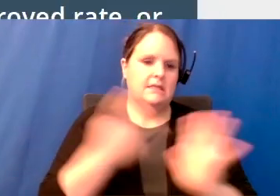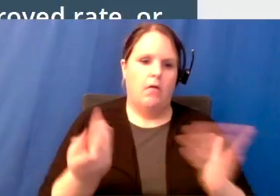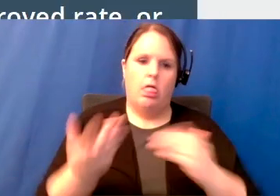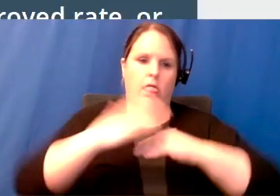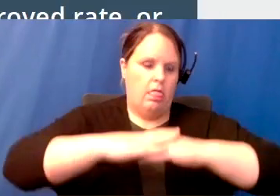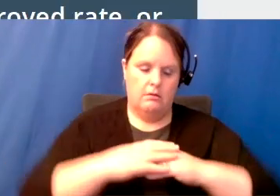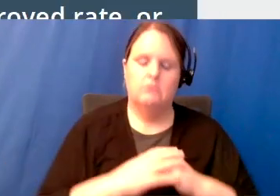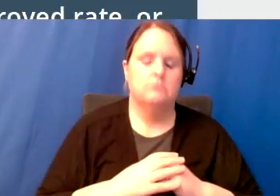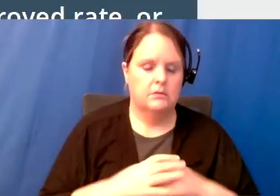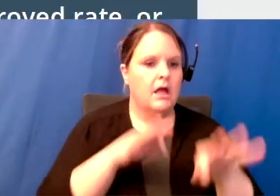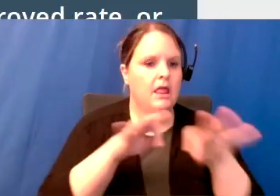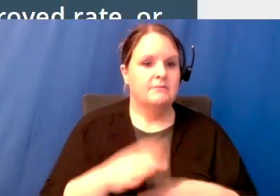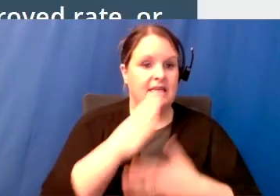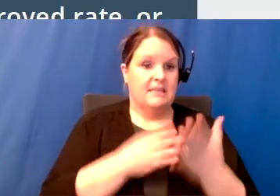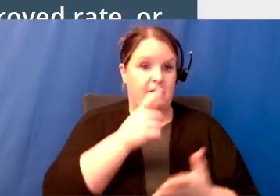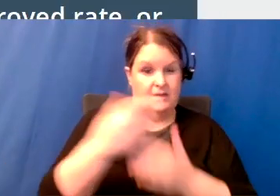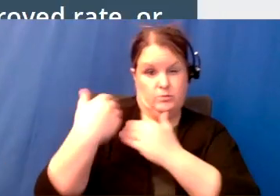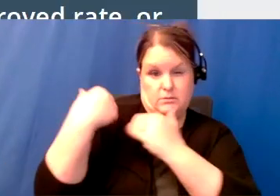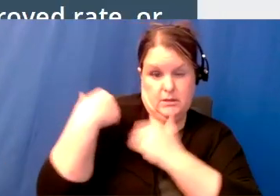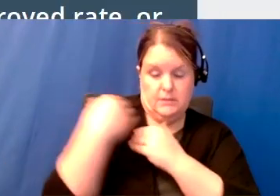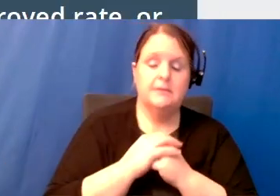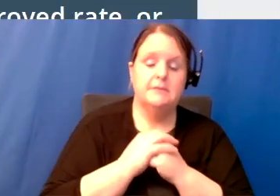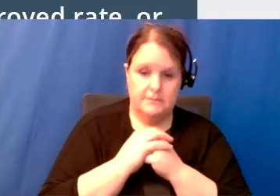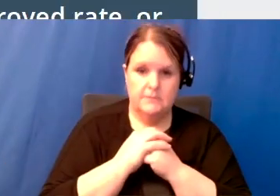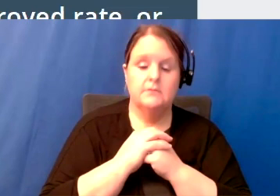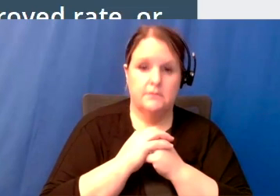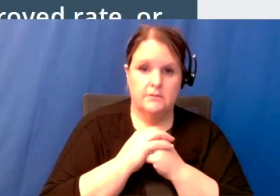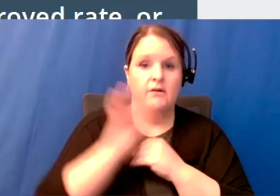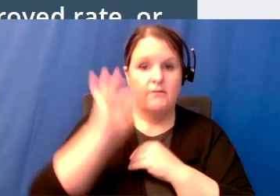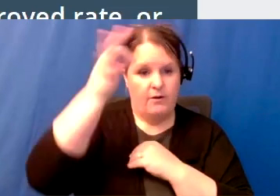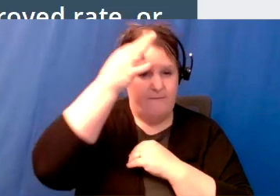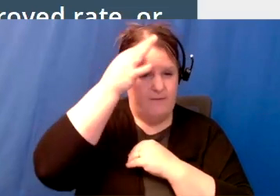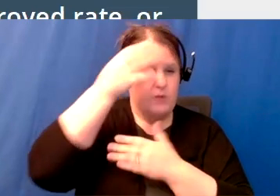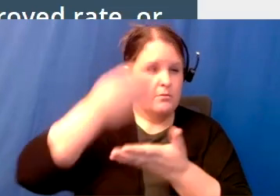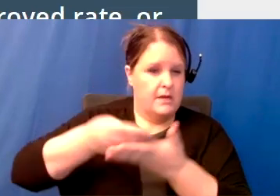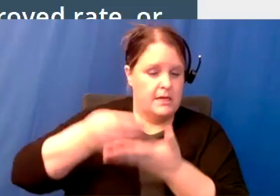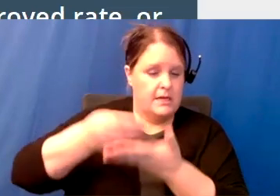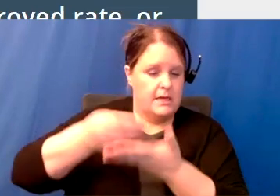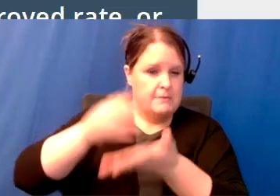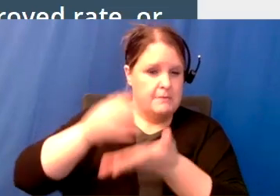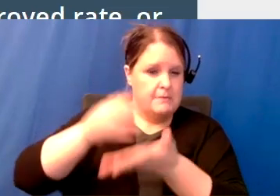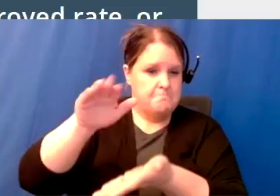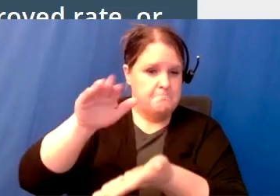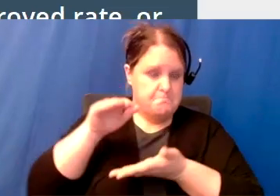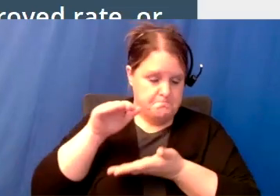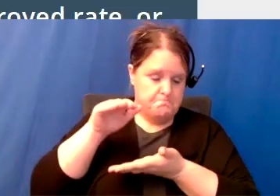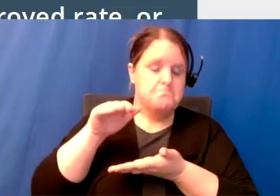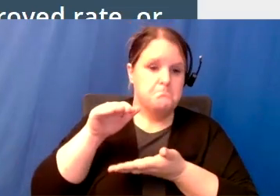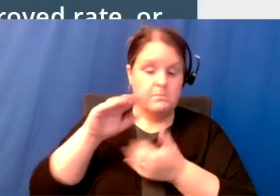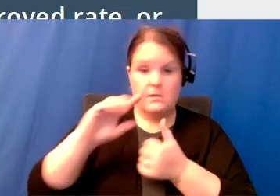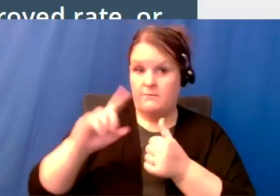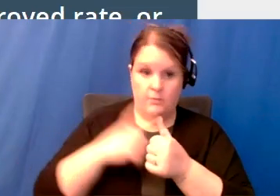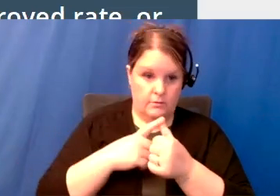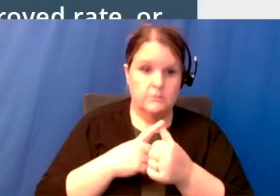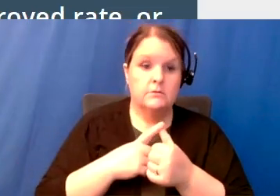So let's go through some of the pass-through responsibilities under a federal award. So first and foremost, whether